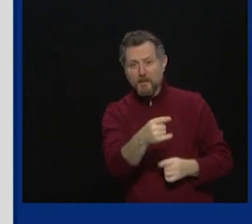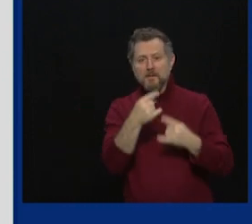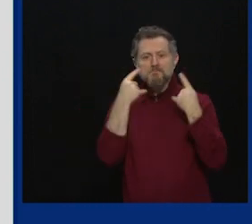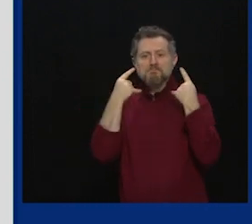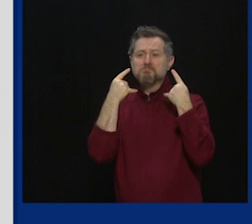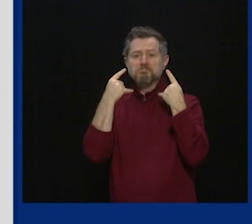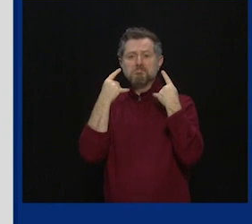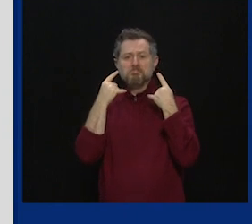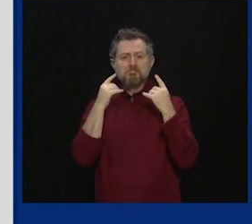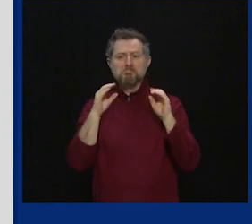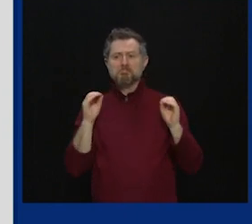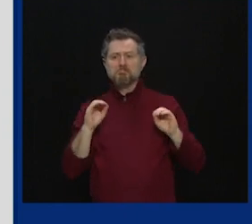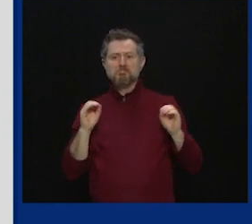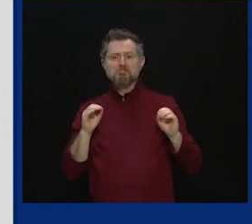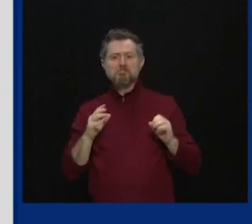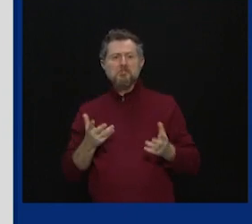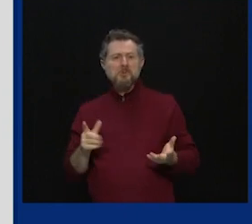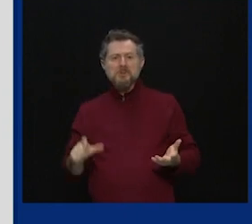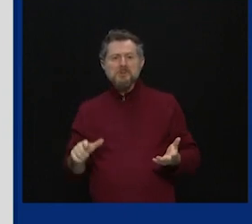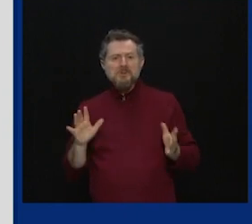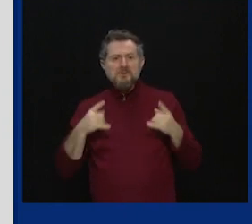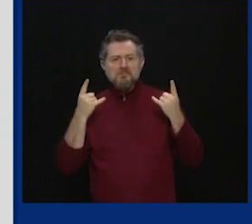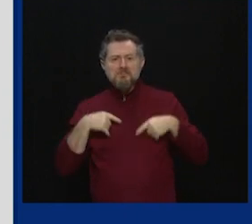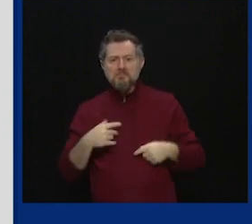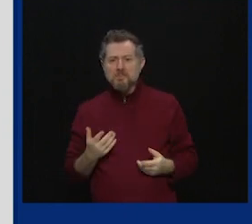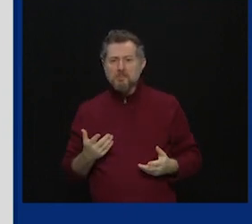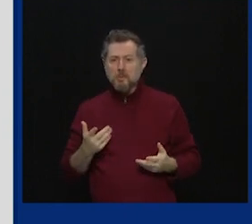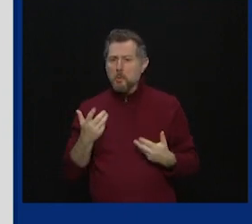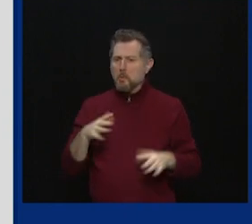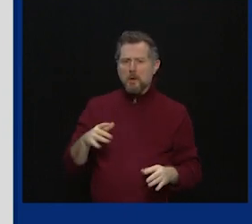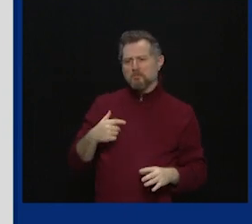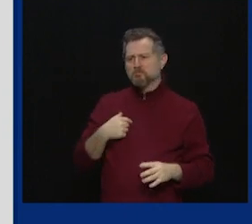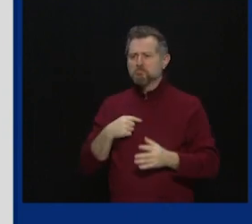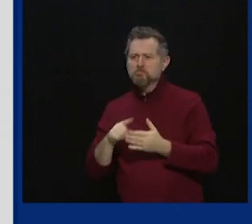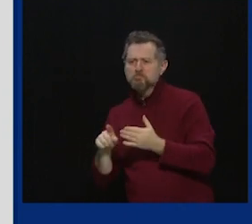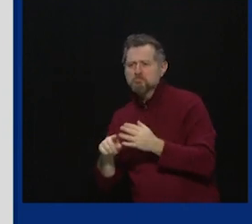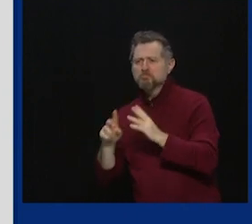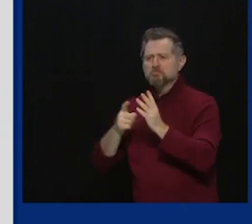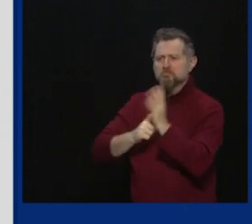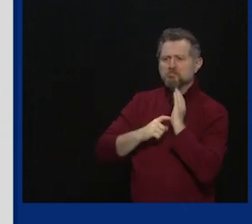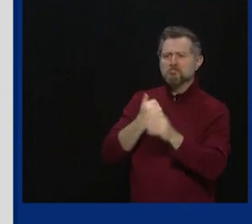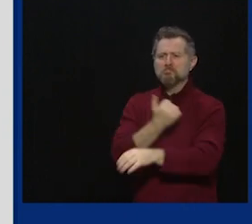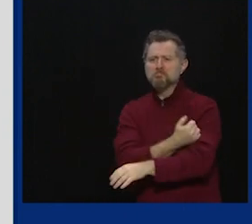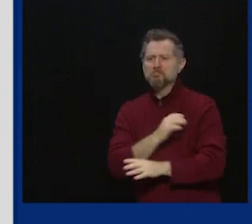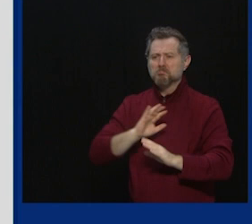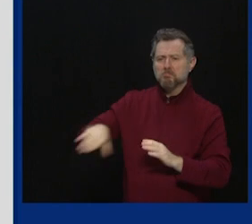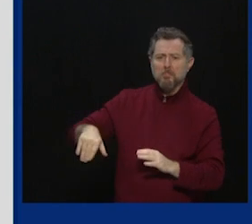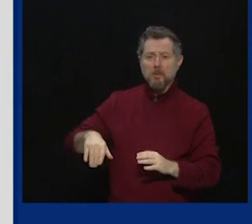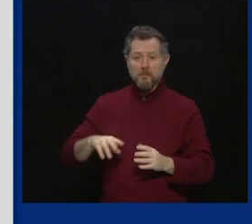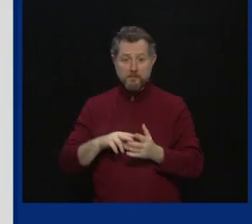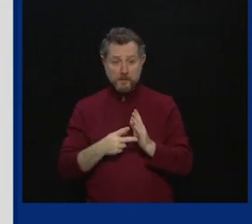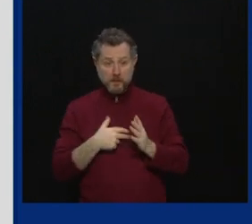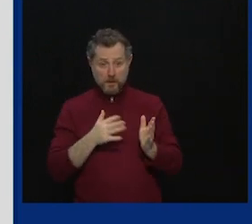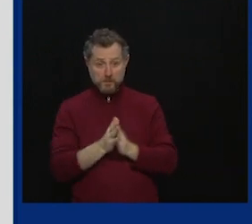establishment. If you do not want to have a vaccine requirement, then simply ask people to wear a